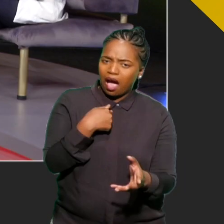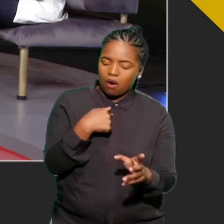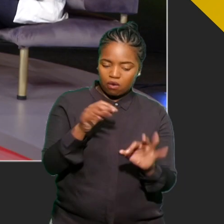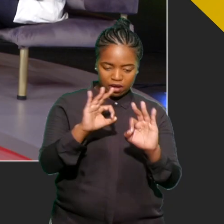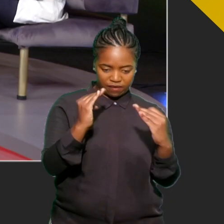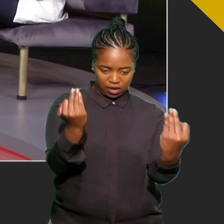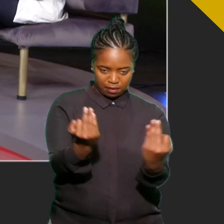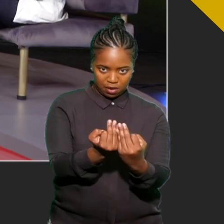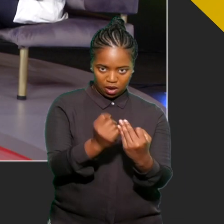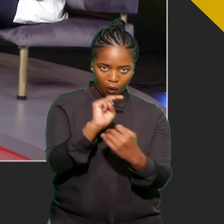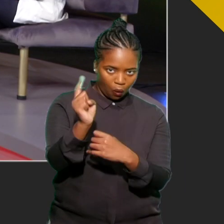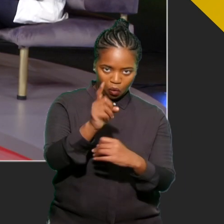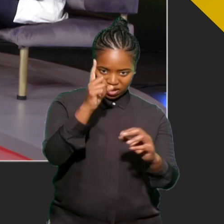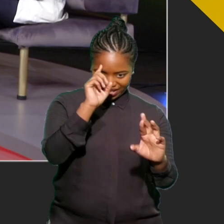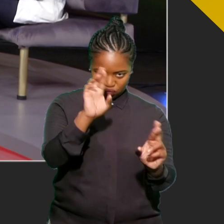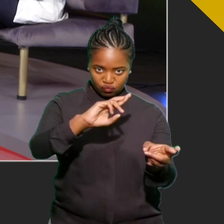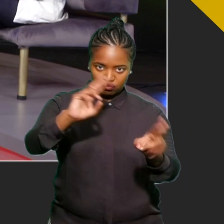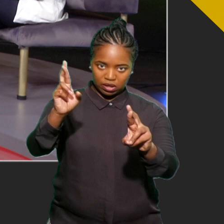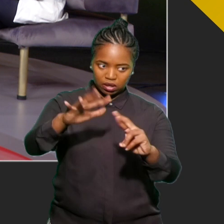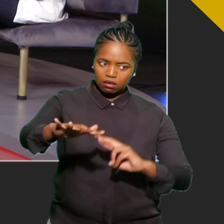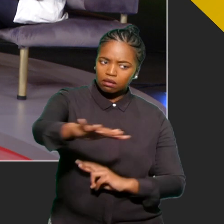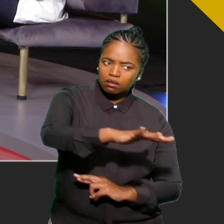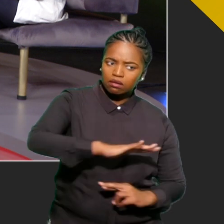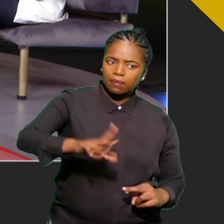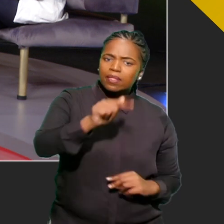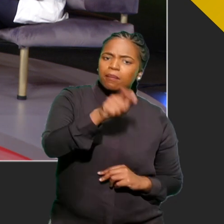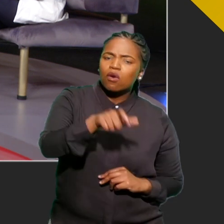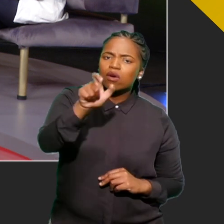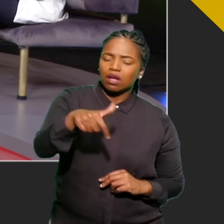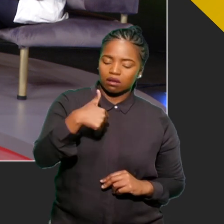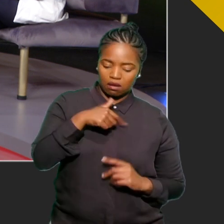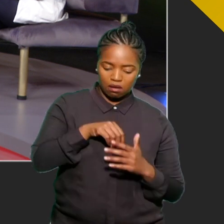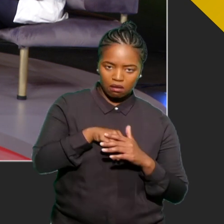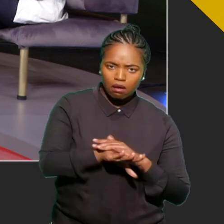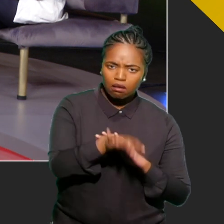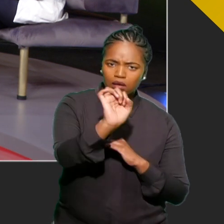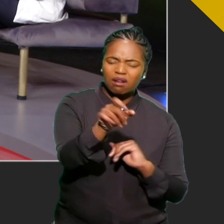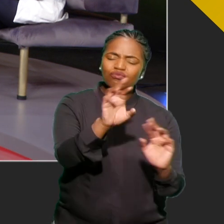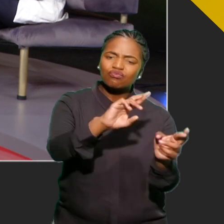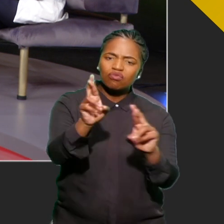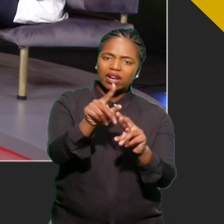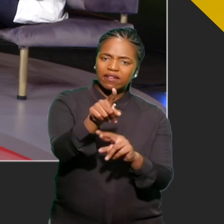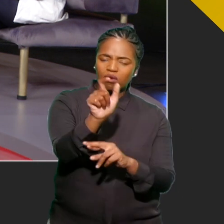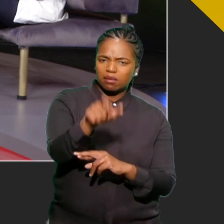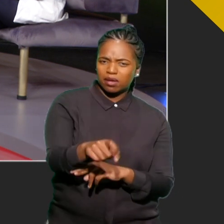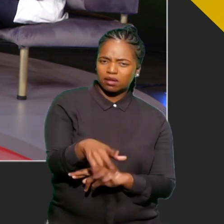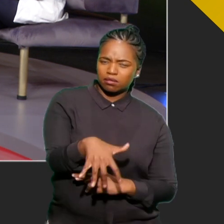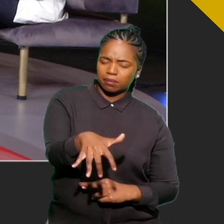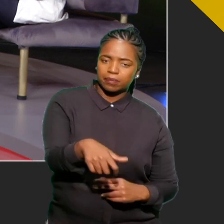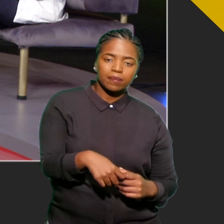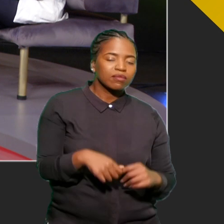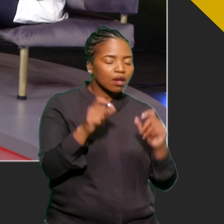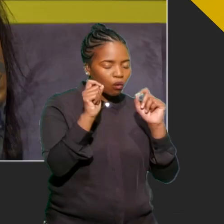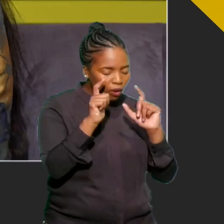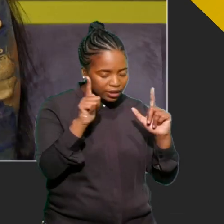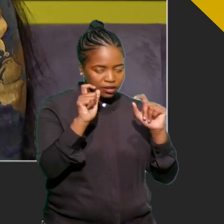entire family so that the environment that a person falls into, Leona, is ready for this kind of a thing? Awareness